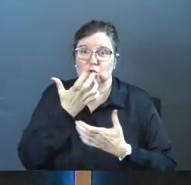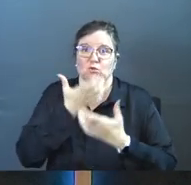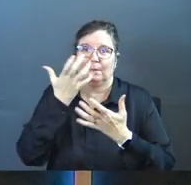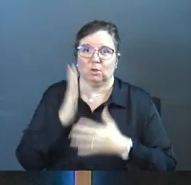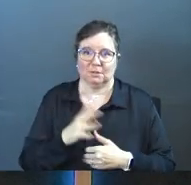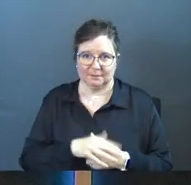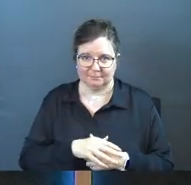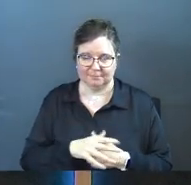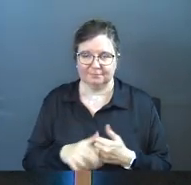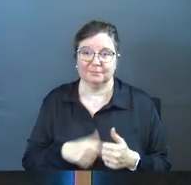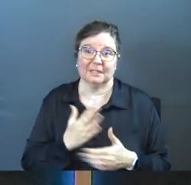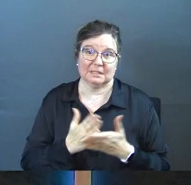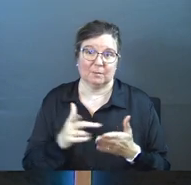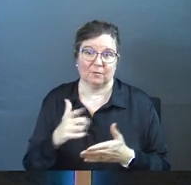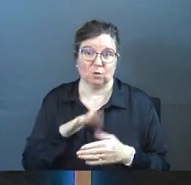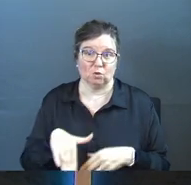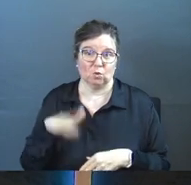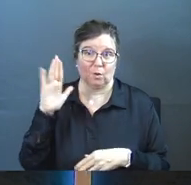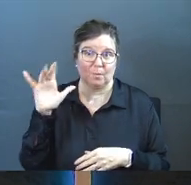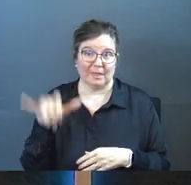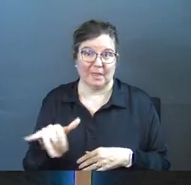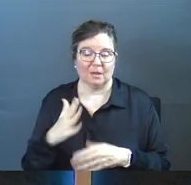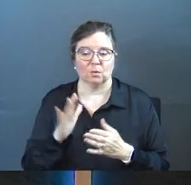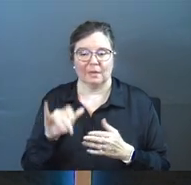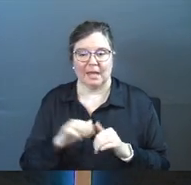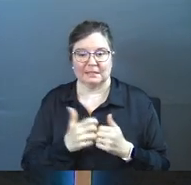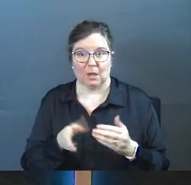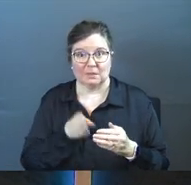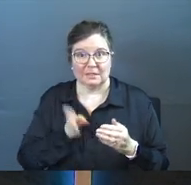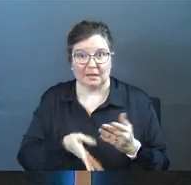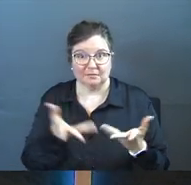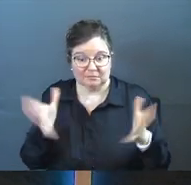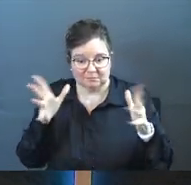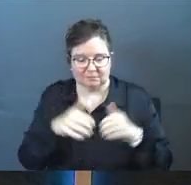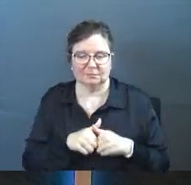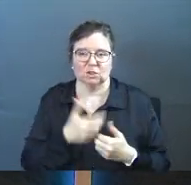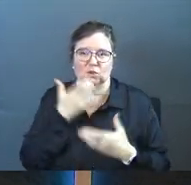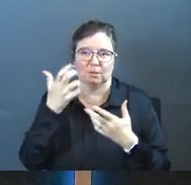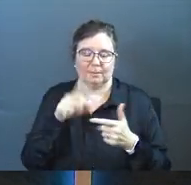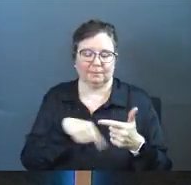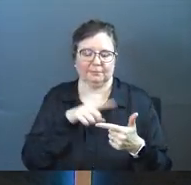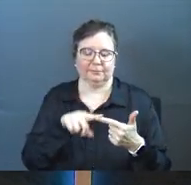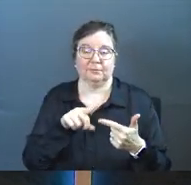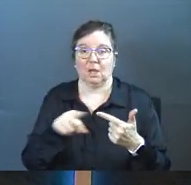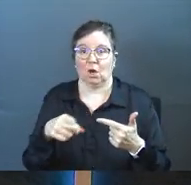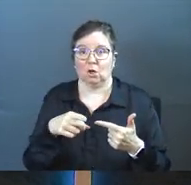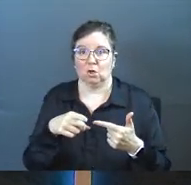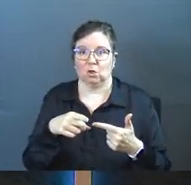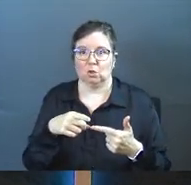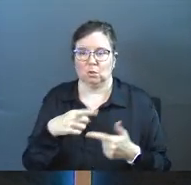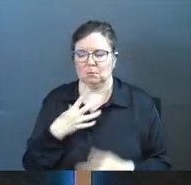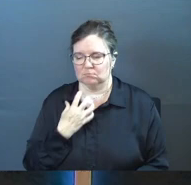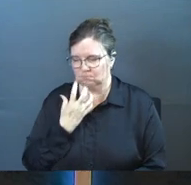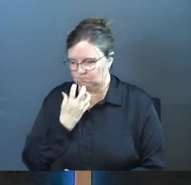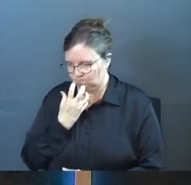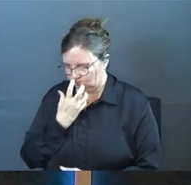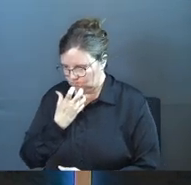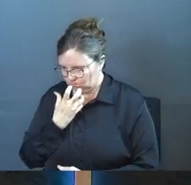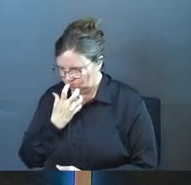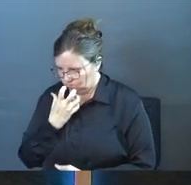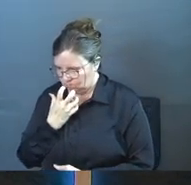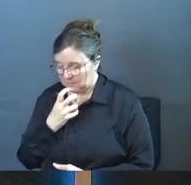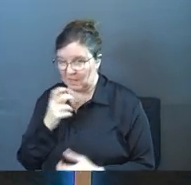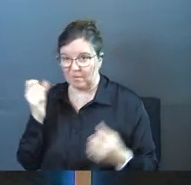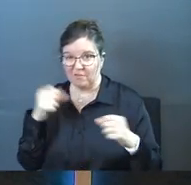Screamers. Some of you guys grew up with that, and so that's how it's done. Screamers. Next, are you a sulker? That means the